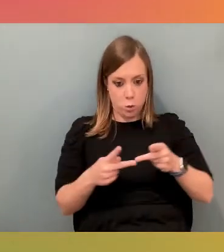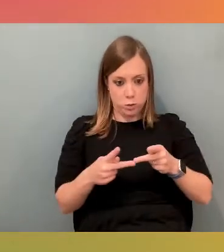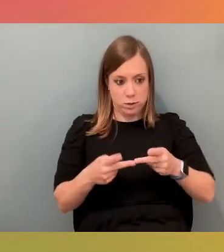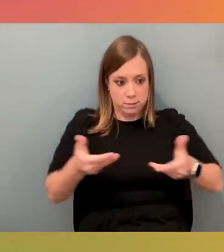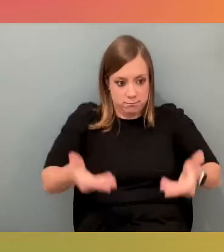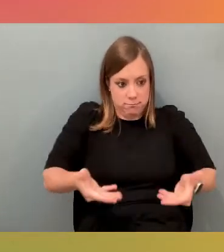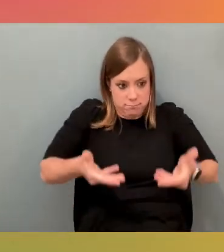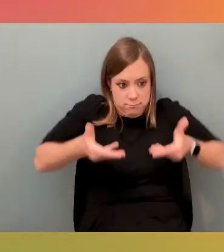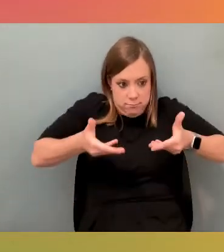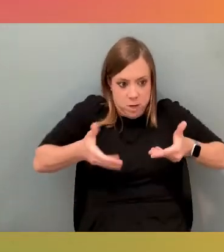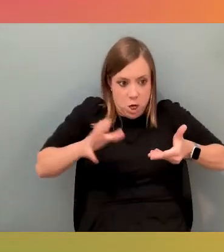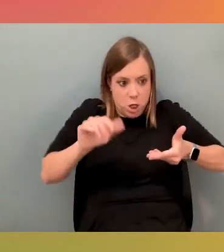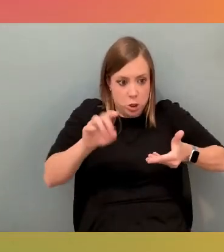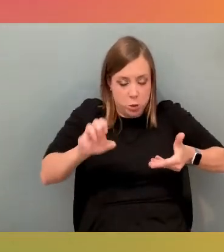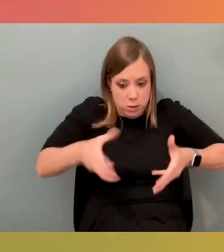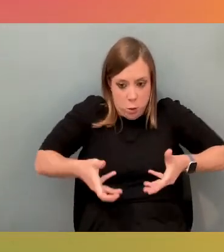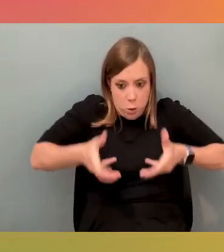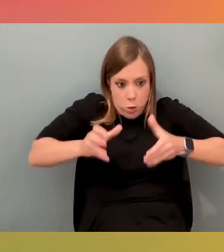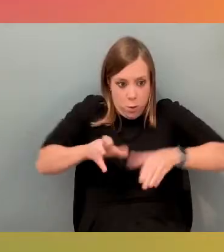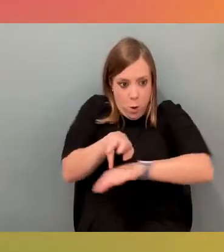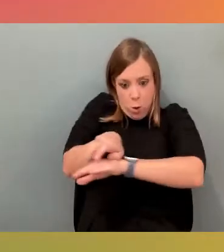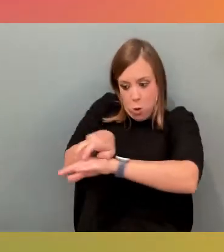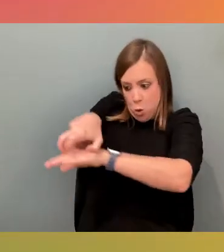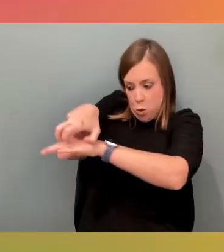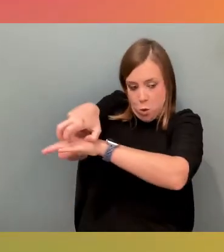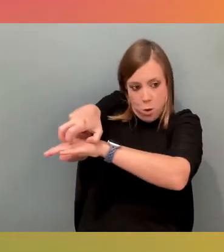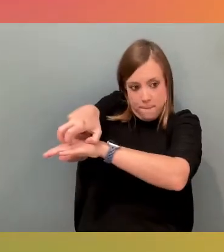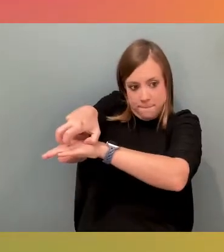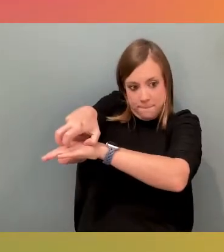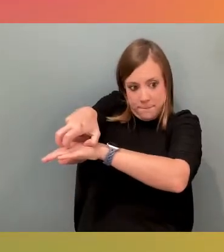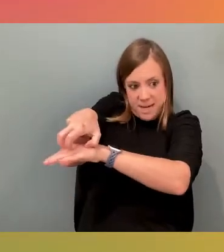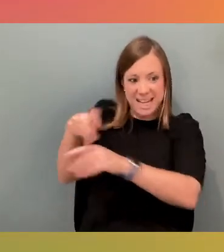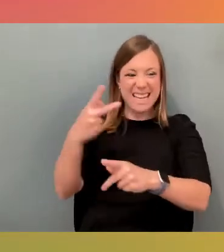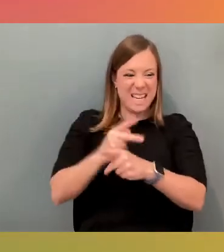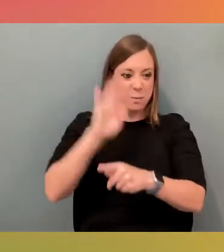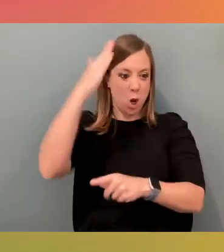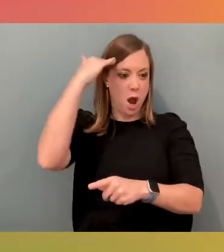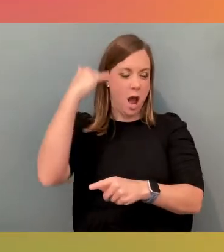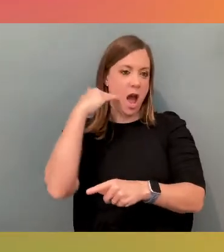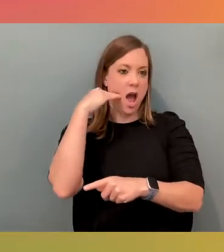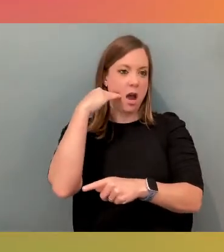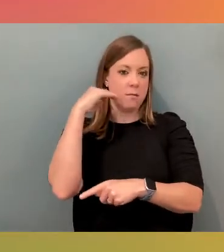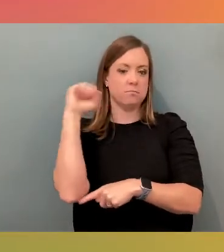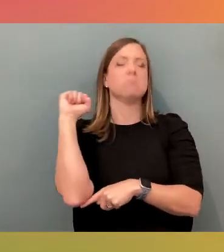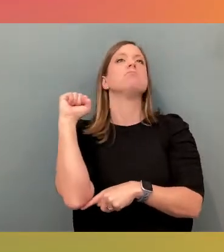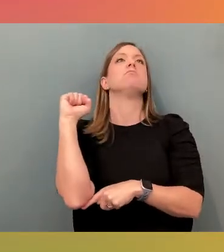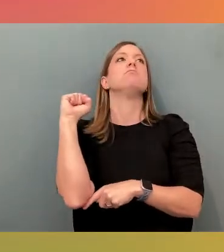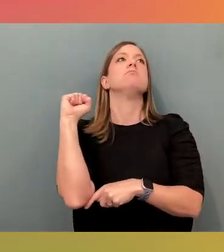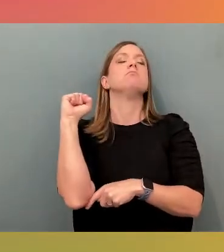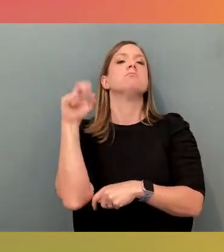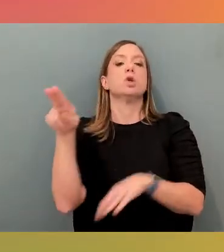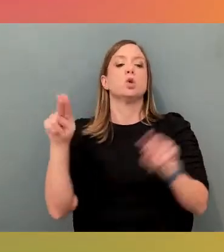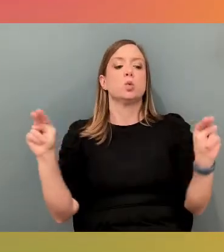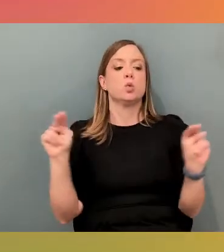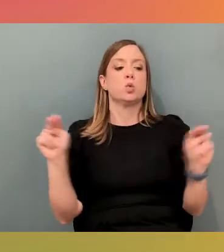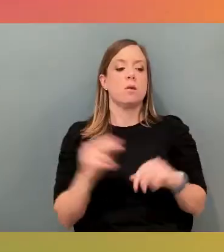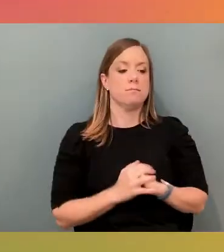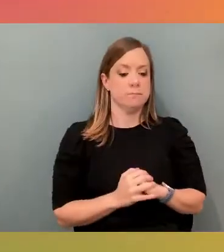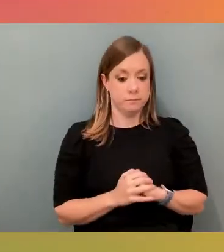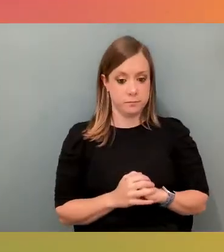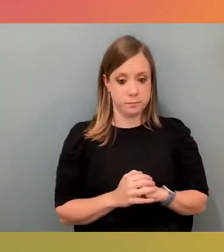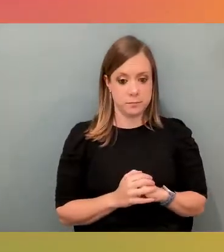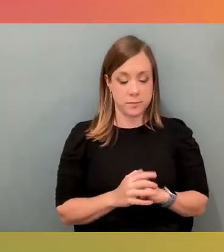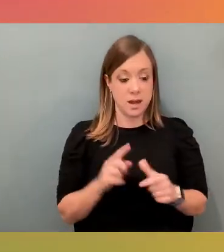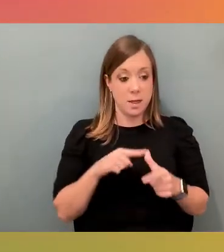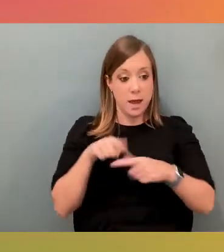glutes, reaching the hips towards the sky, but keep your head and neck in neutral. Beautiful. We're going to exhale and lower down 1 vertebrae at